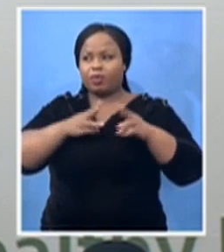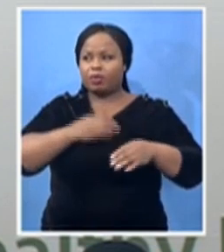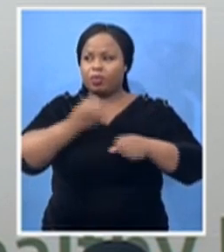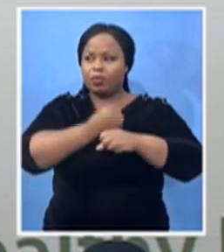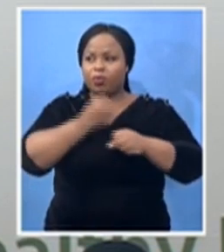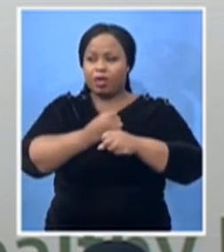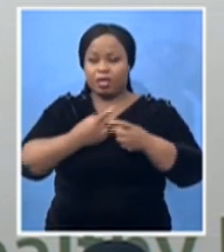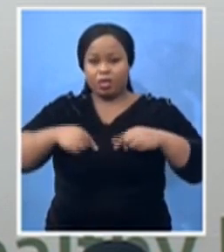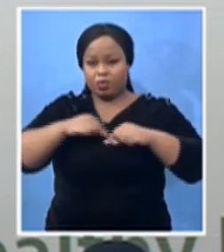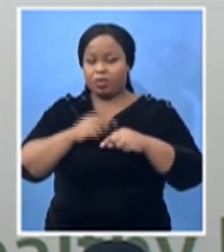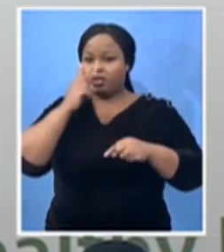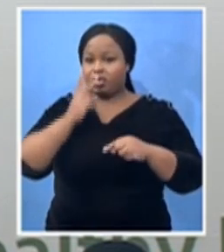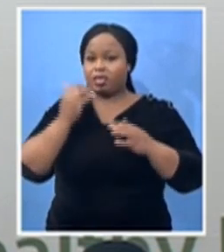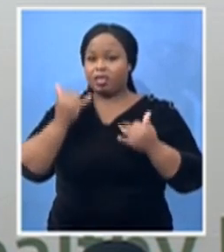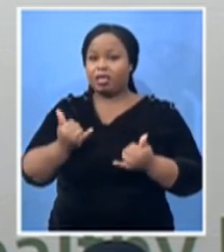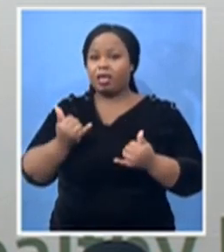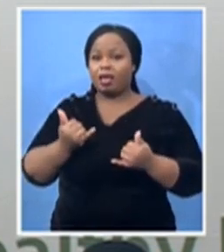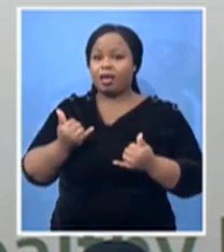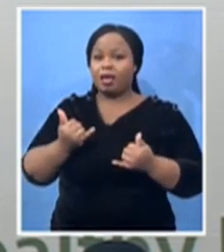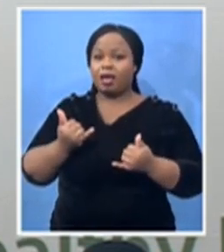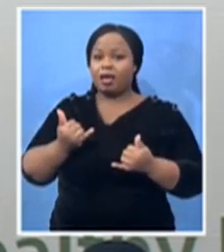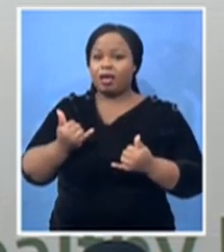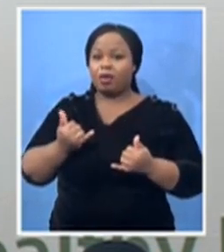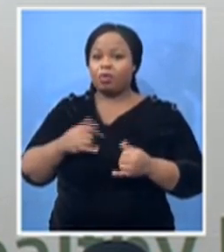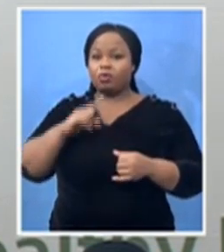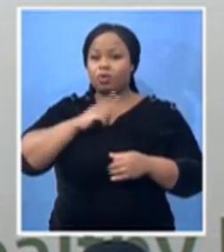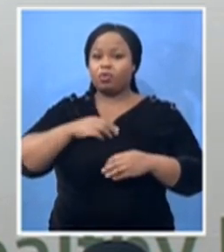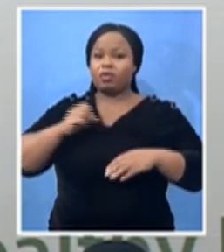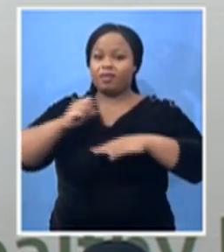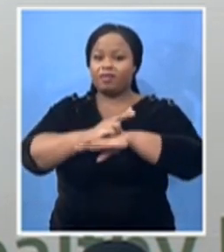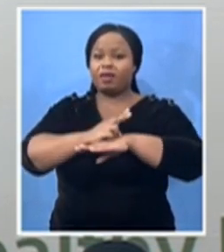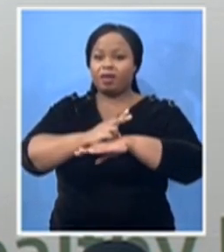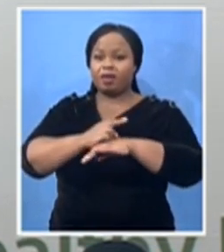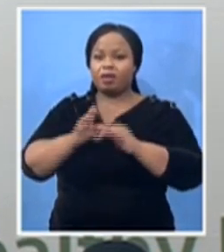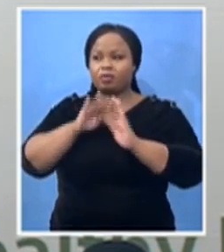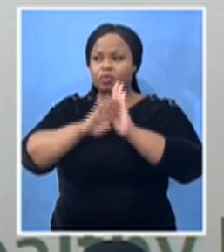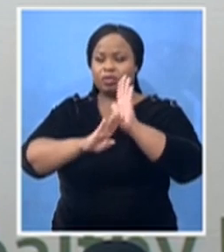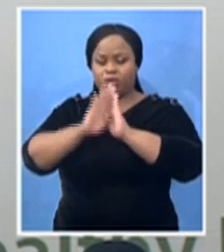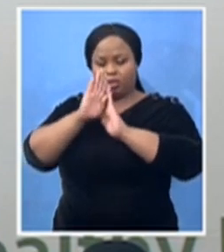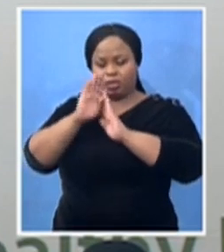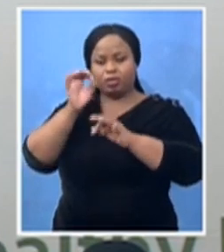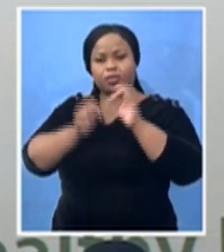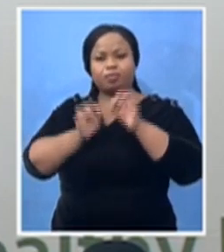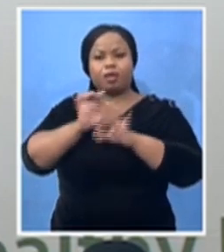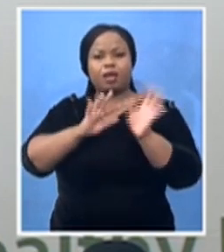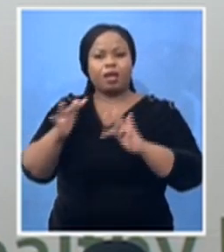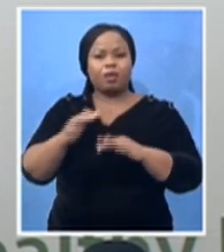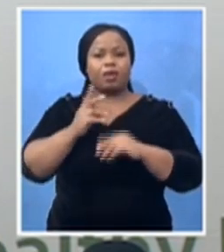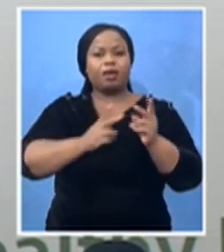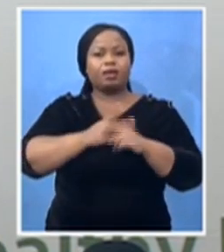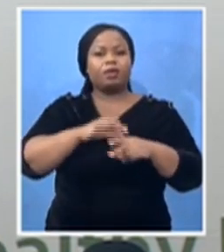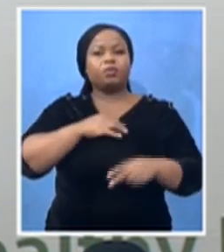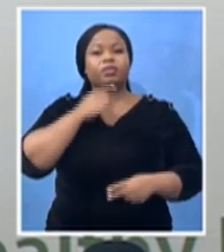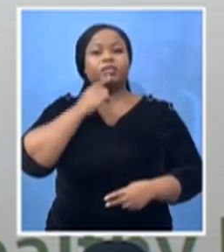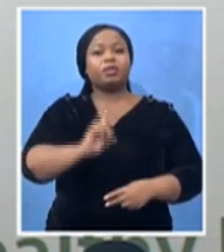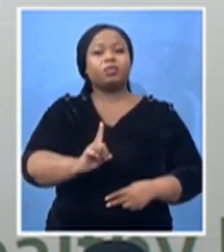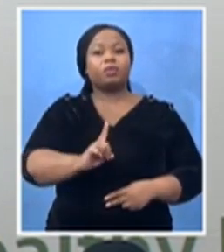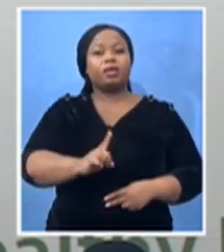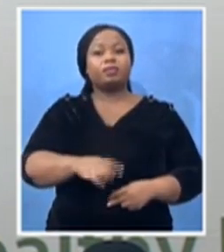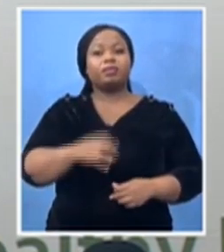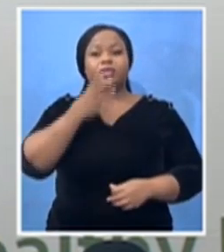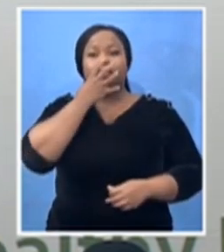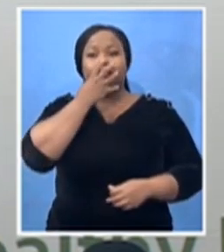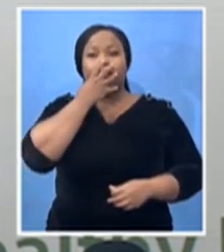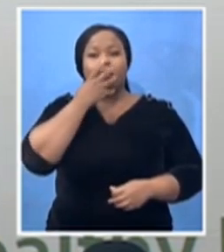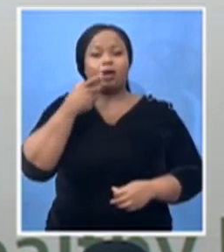the virus progress. And we also said that ventilation might not be the first line of treatment, but it becomes